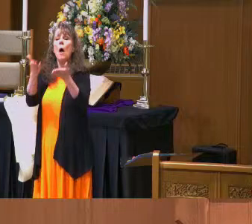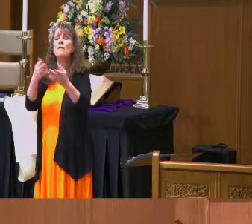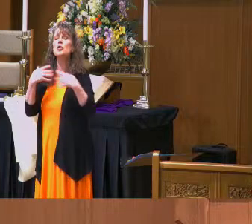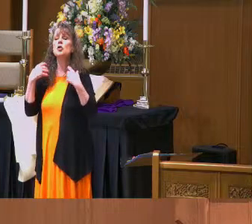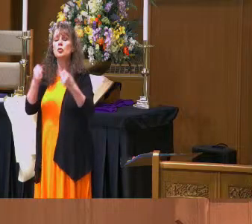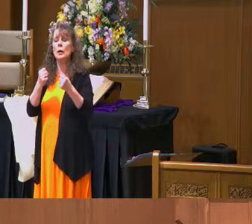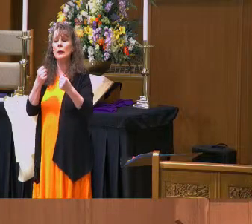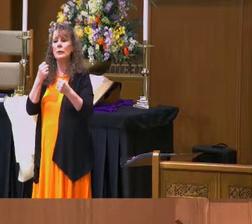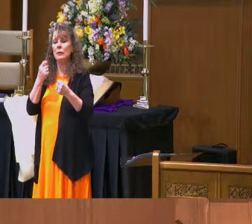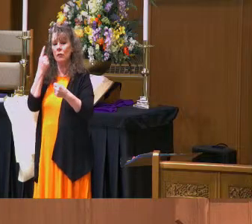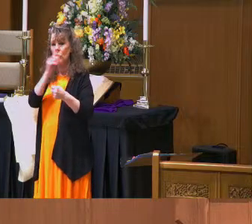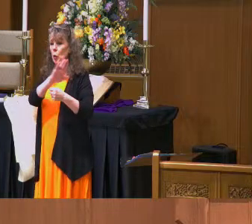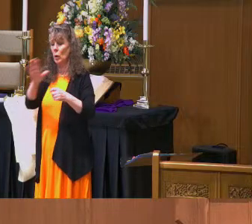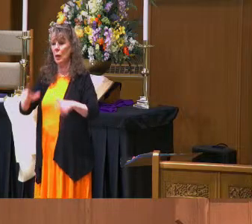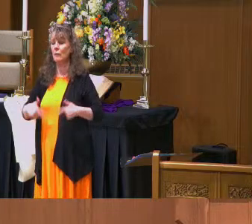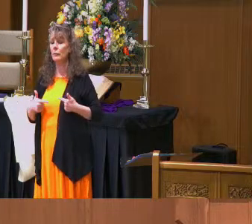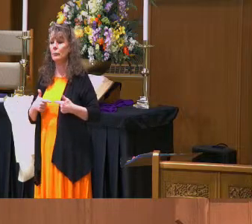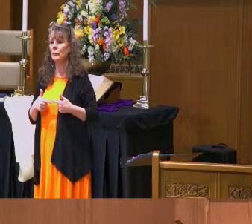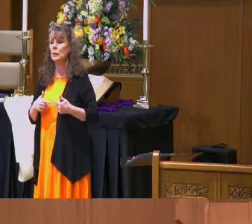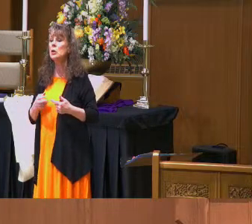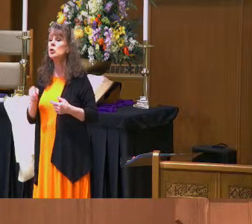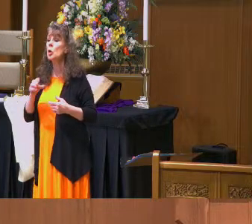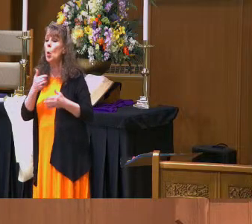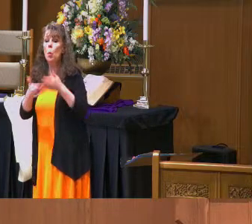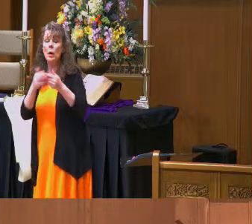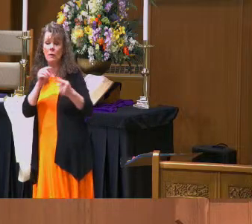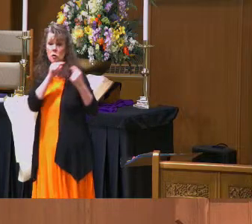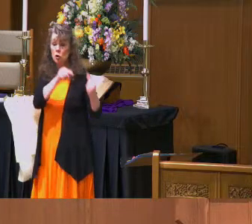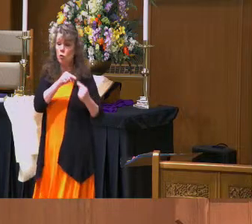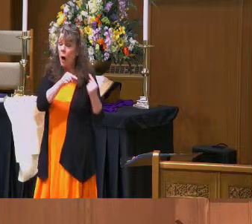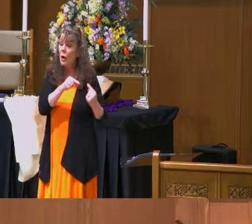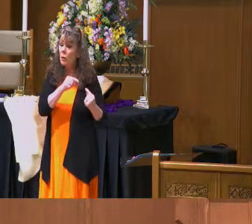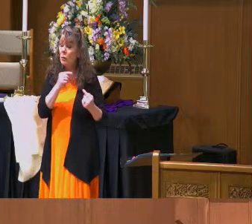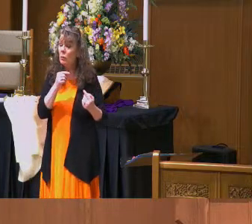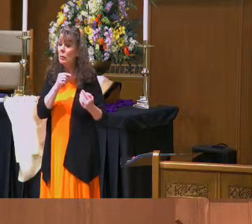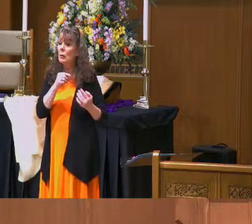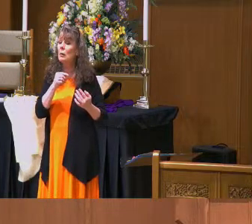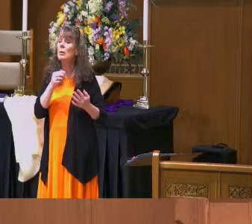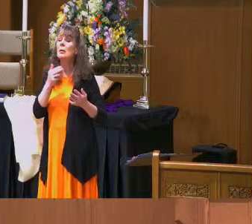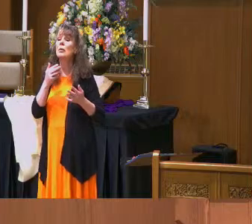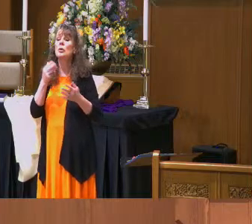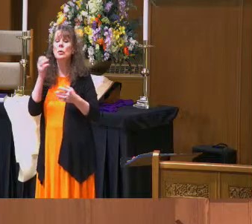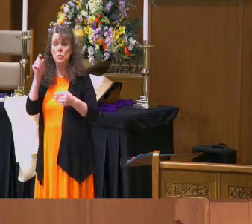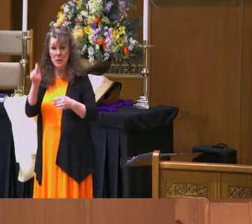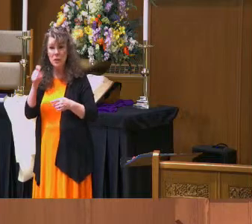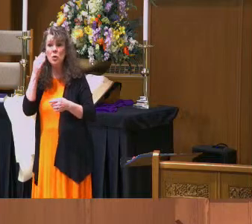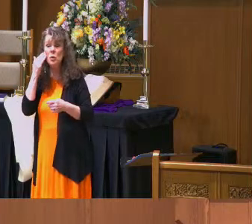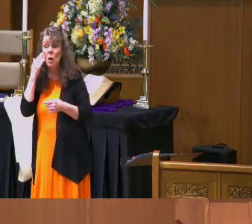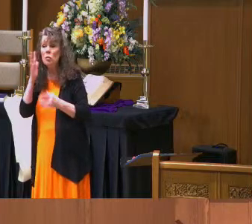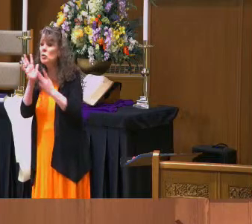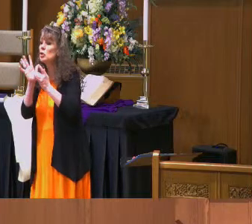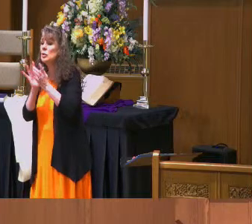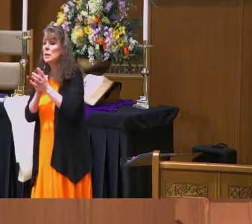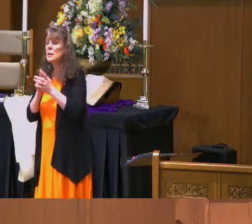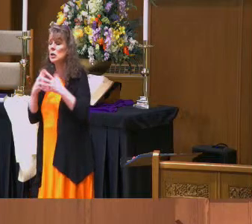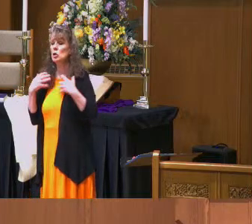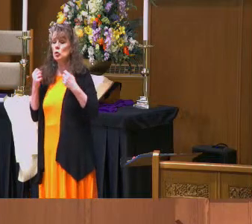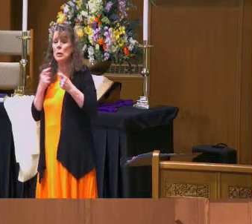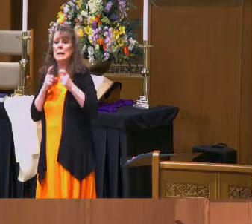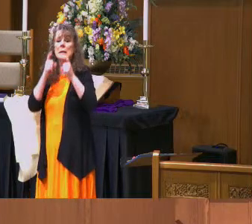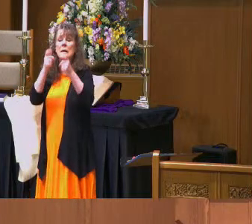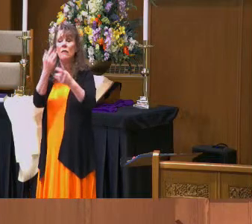the trial you're going through. Jesus' Holy Spirit has been given to you so that you would know the faithfulness of God to